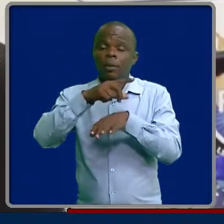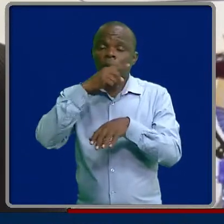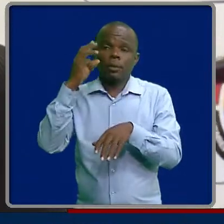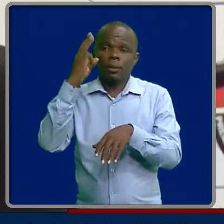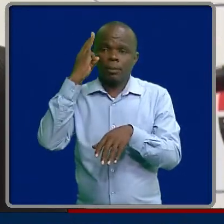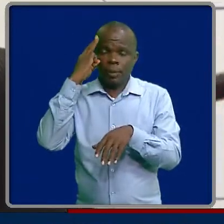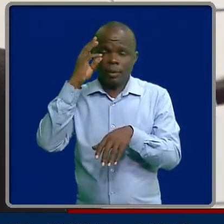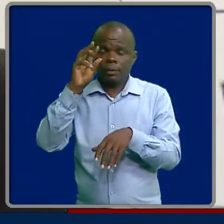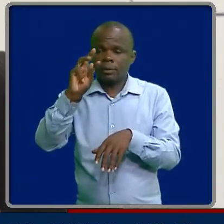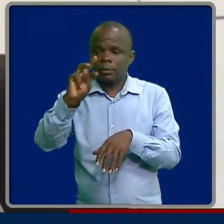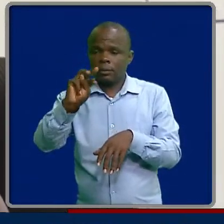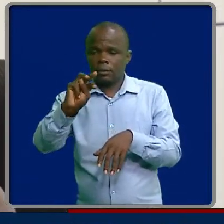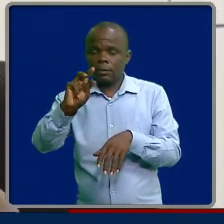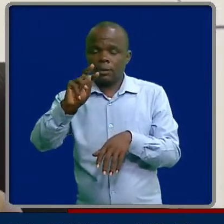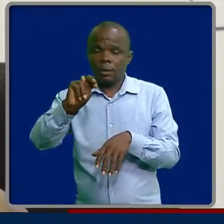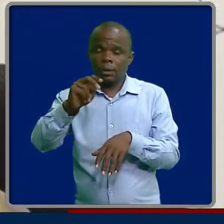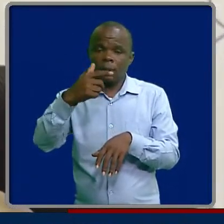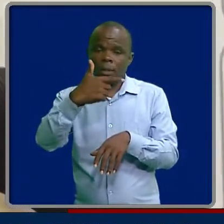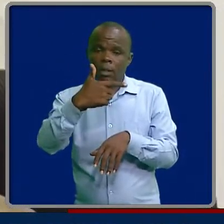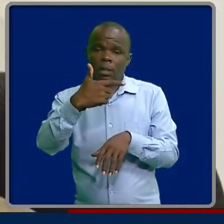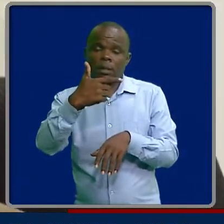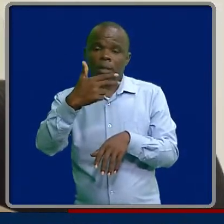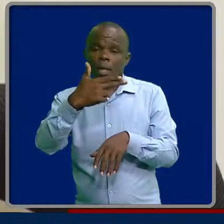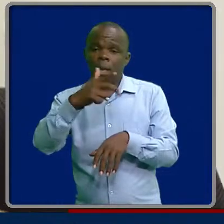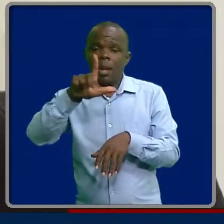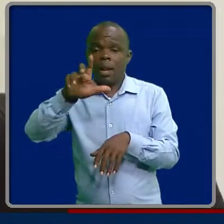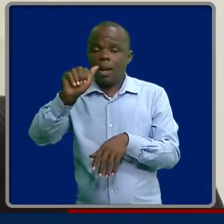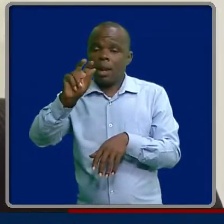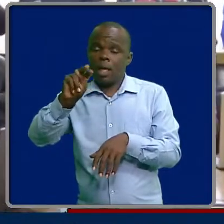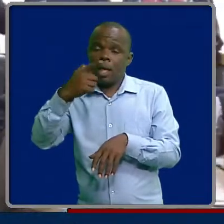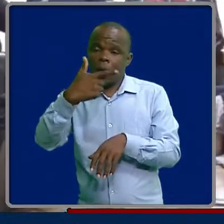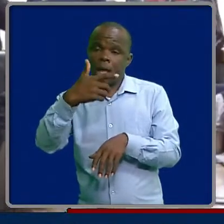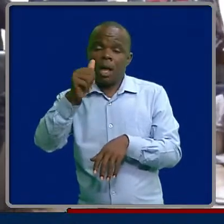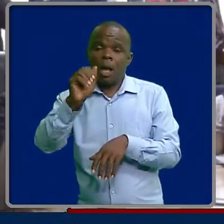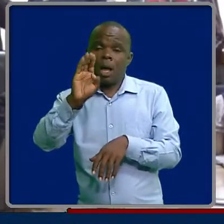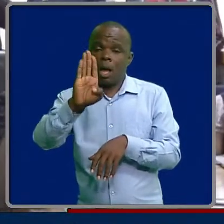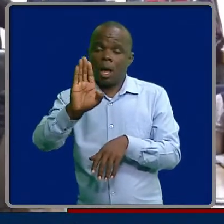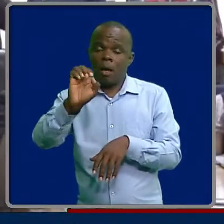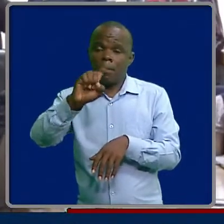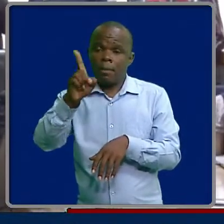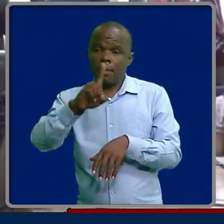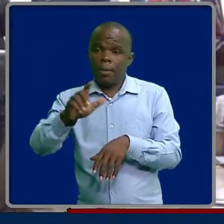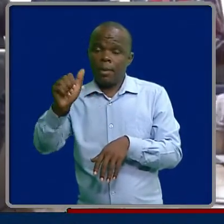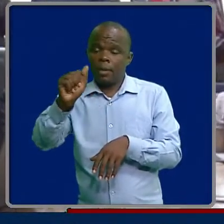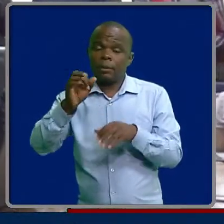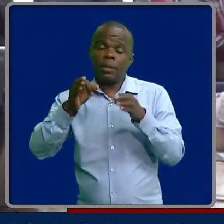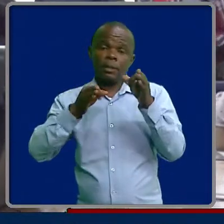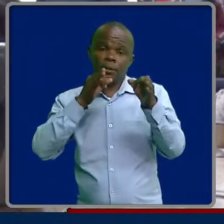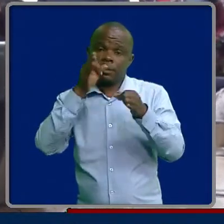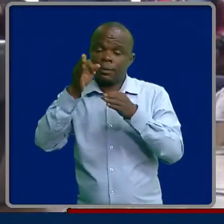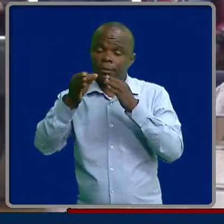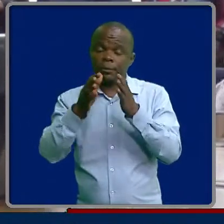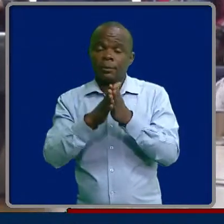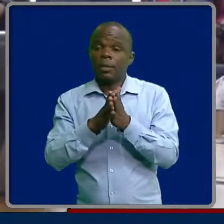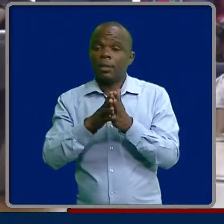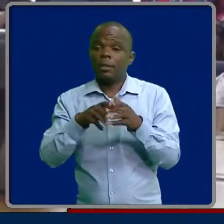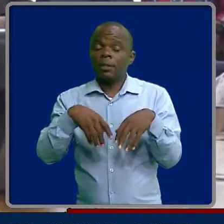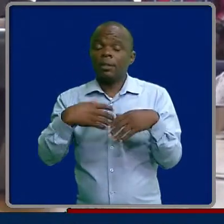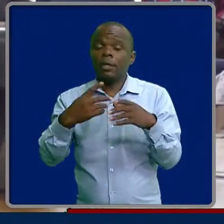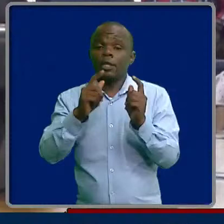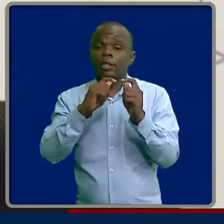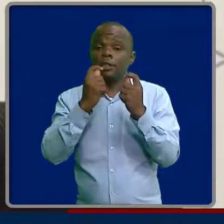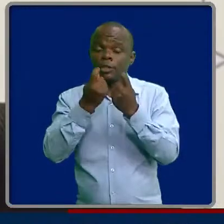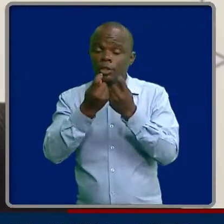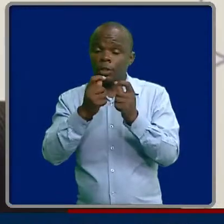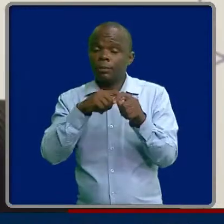III to the teams, wishing them all the best ahead of the finals, mentioning that all those who have reached the finals have done